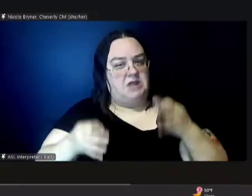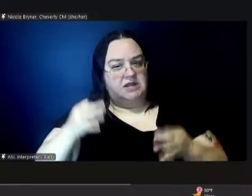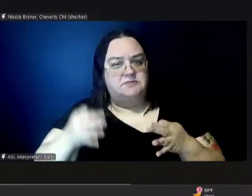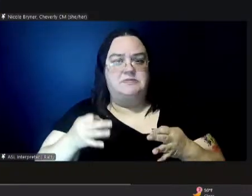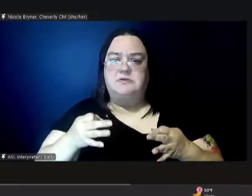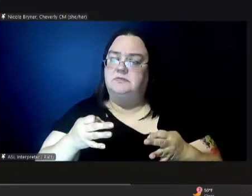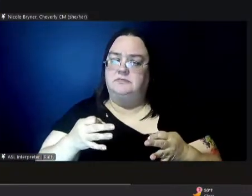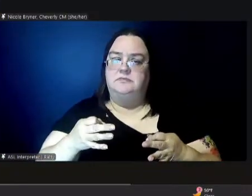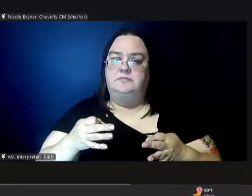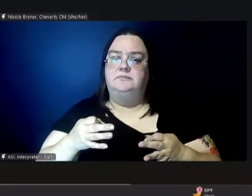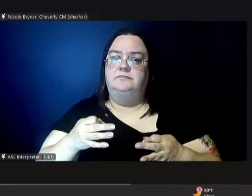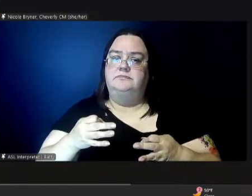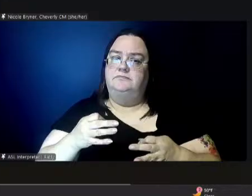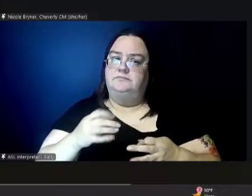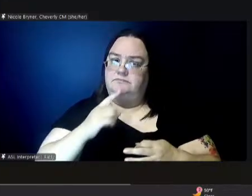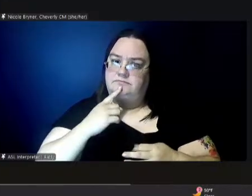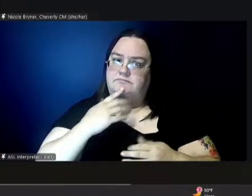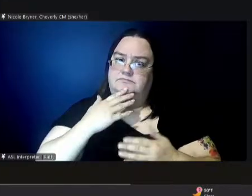faithfully,